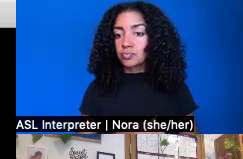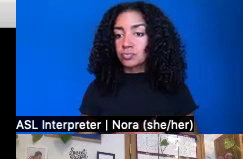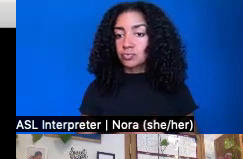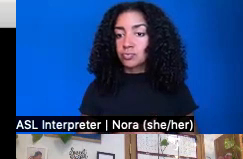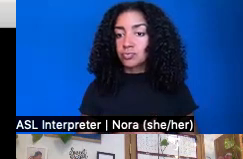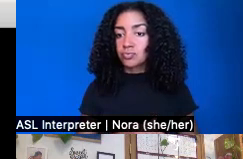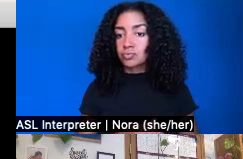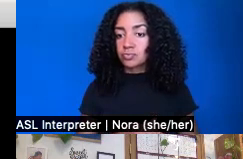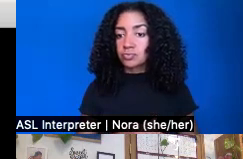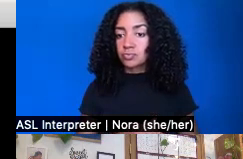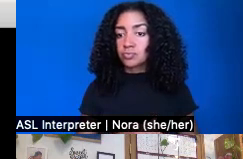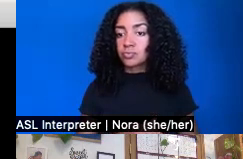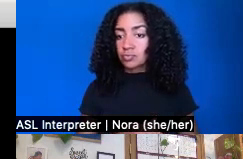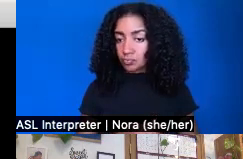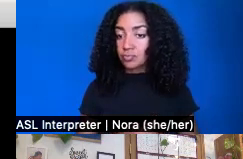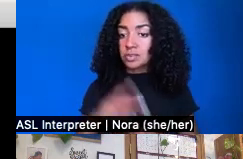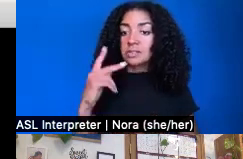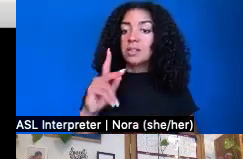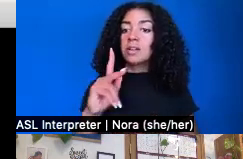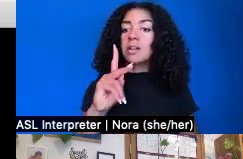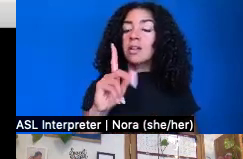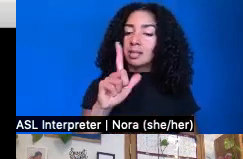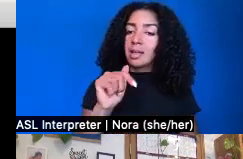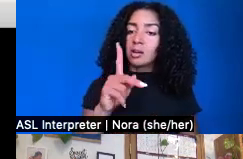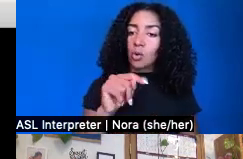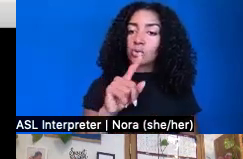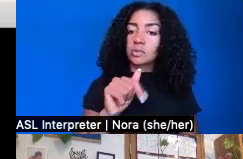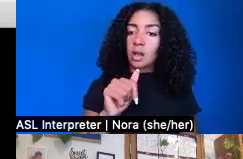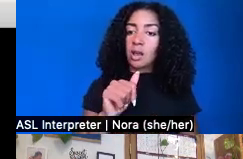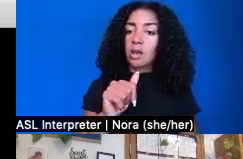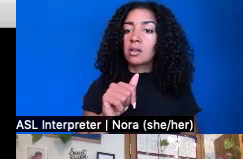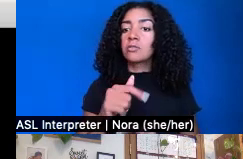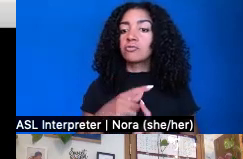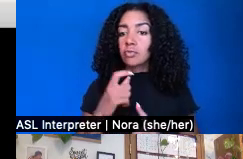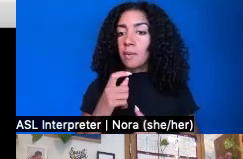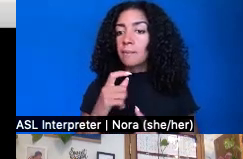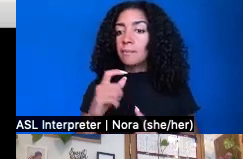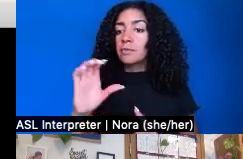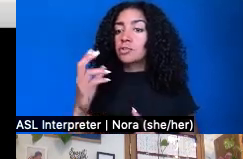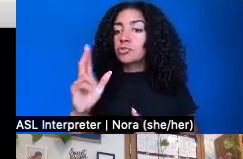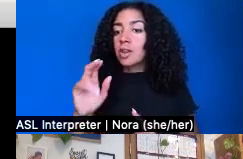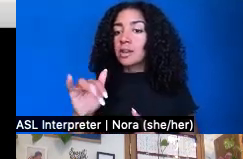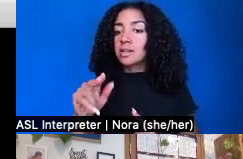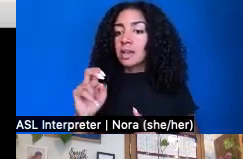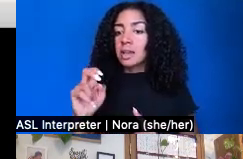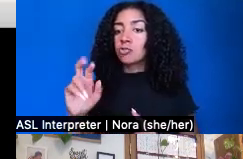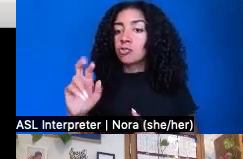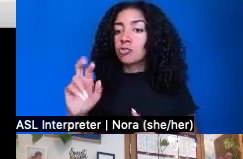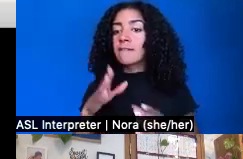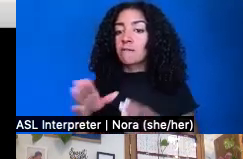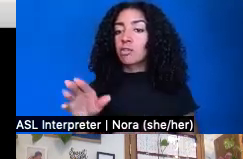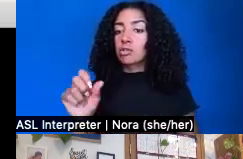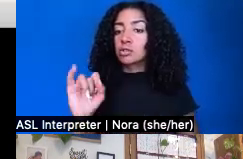Lakota and Cheyenne River Sioux Tribe, and Dakota from Santee are in the house. It's awesome.